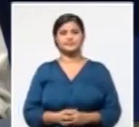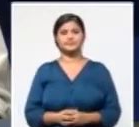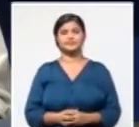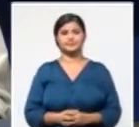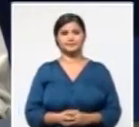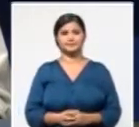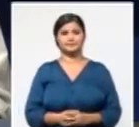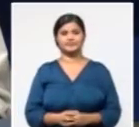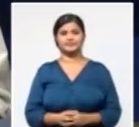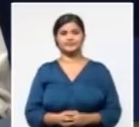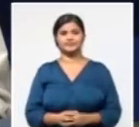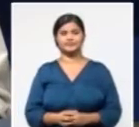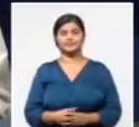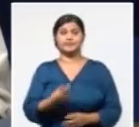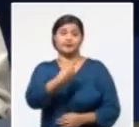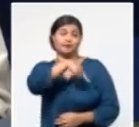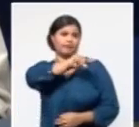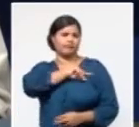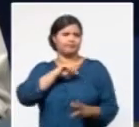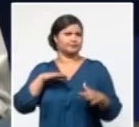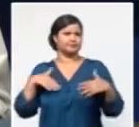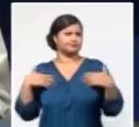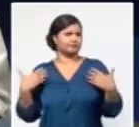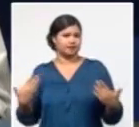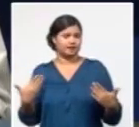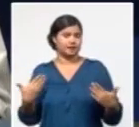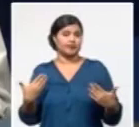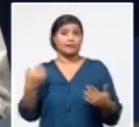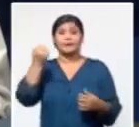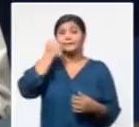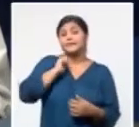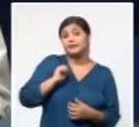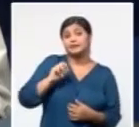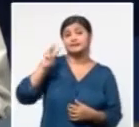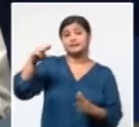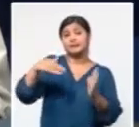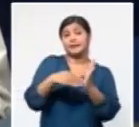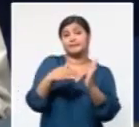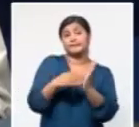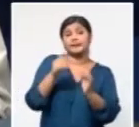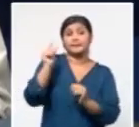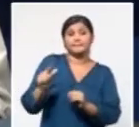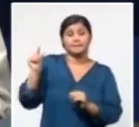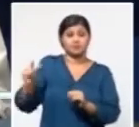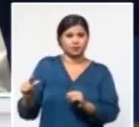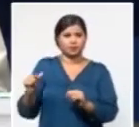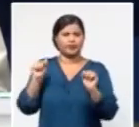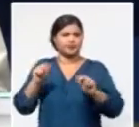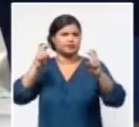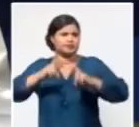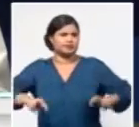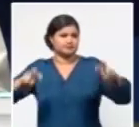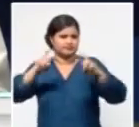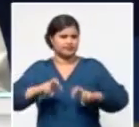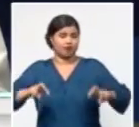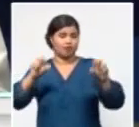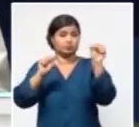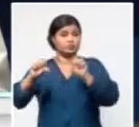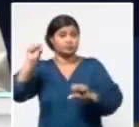risks. Yesterday, the island's molecular biology laboratories processed again over 3,000 samples,